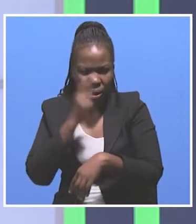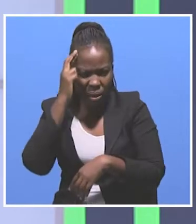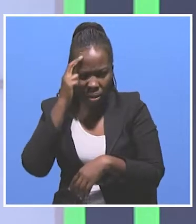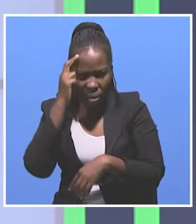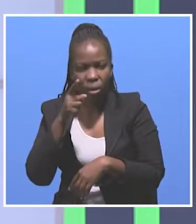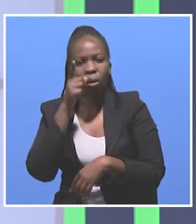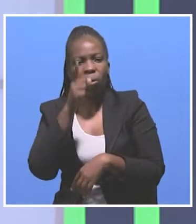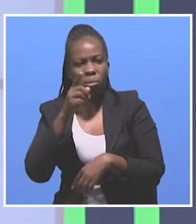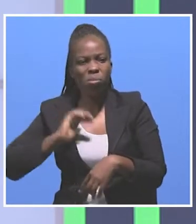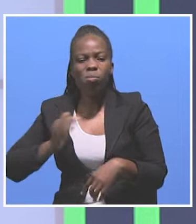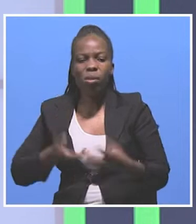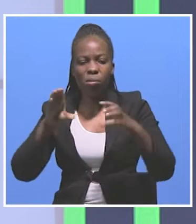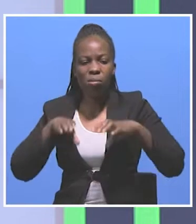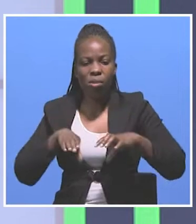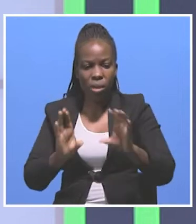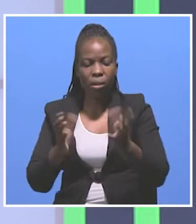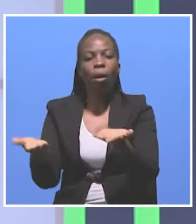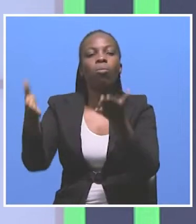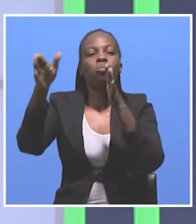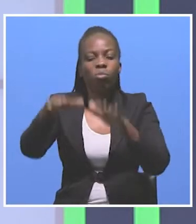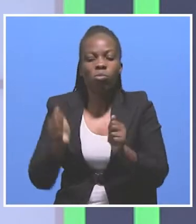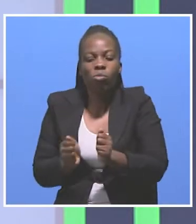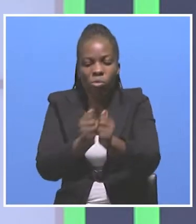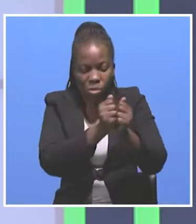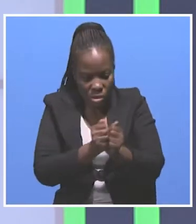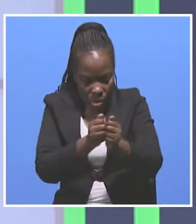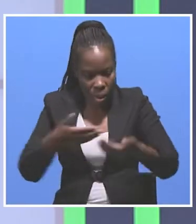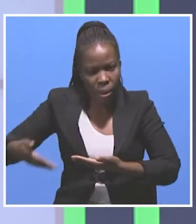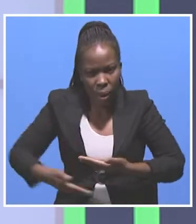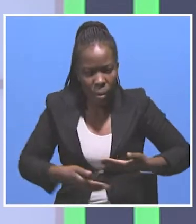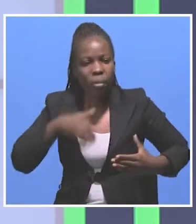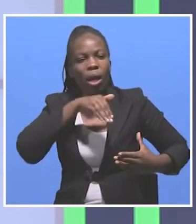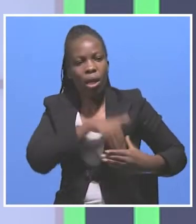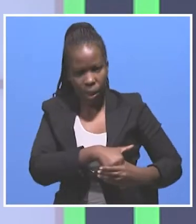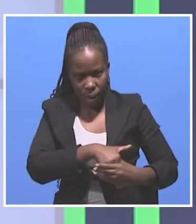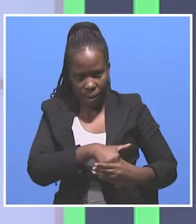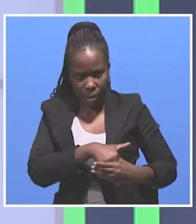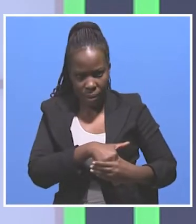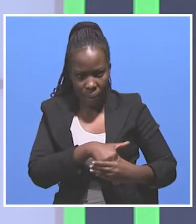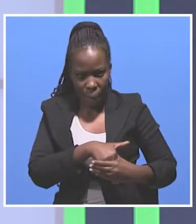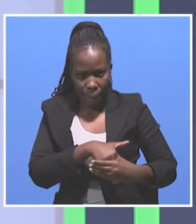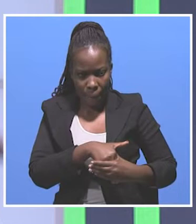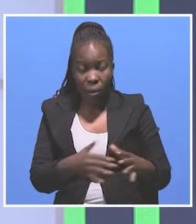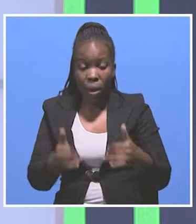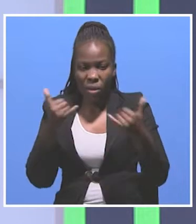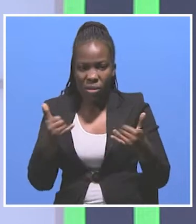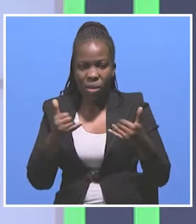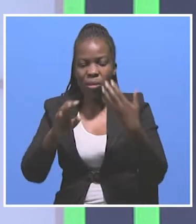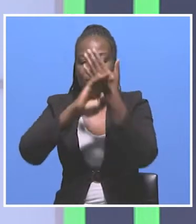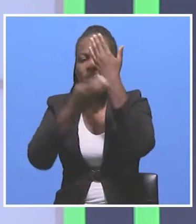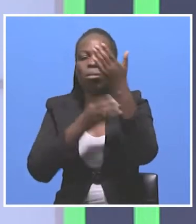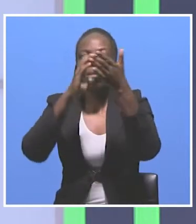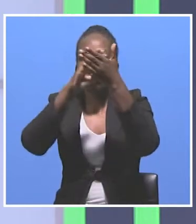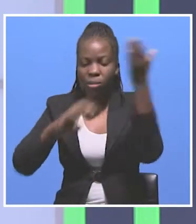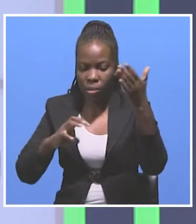this pregnancy, she will die together with her baby inside. But just the removal of the pregnancy relieves the